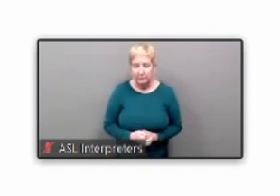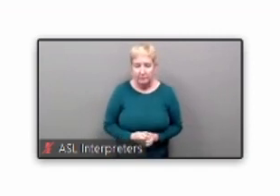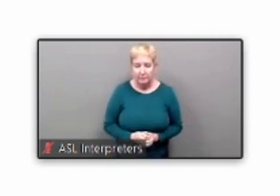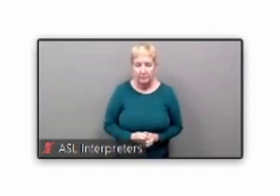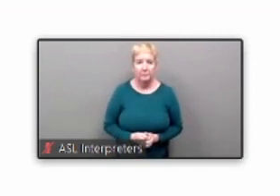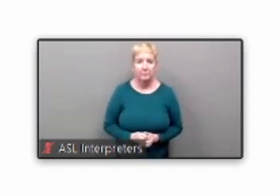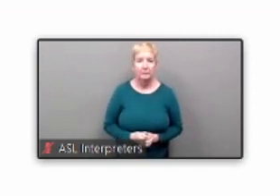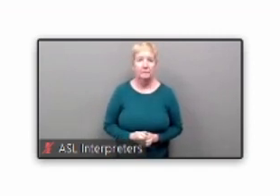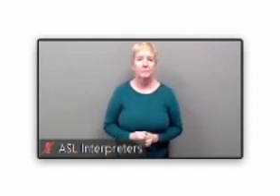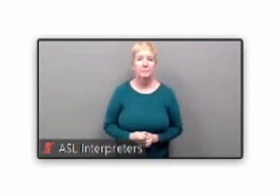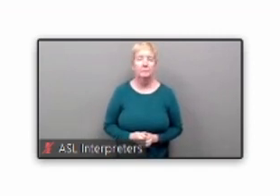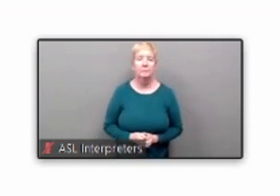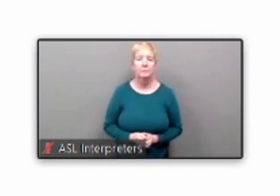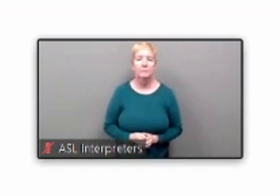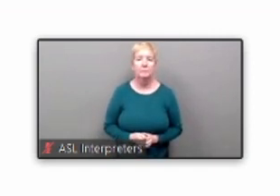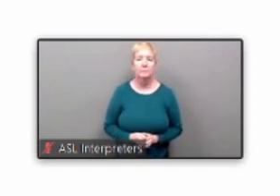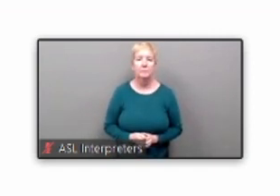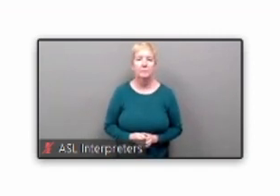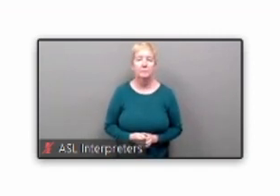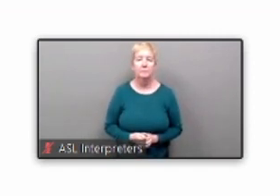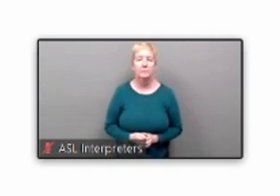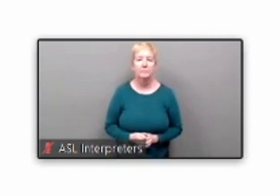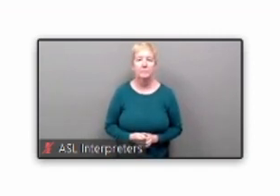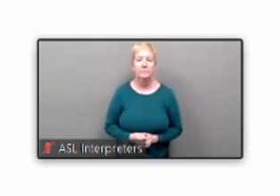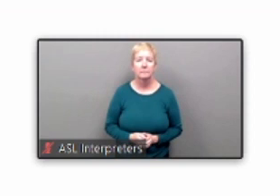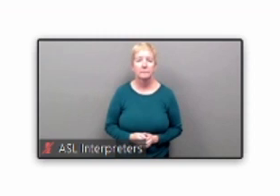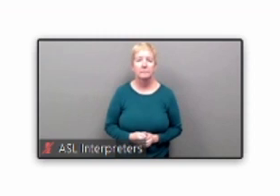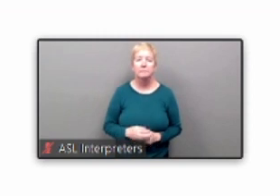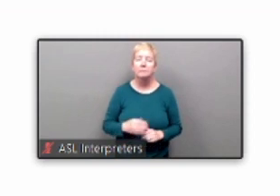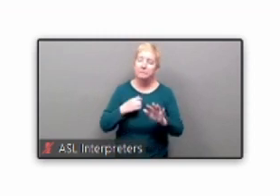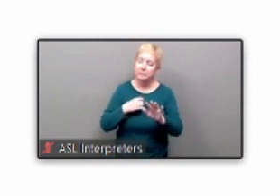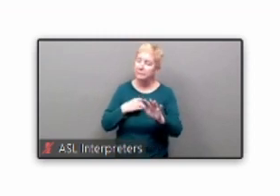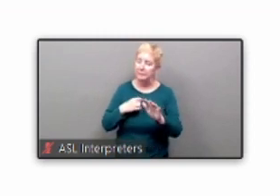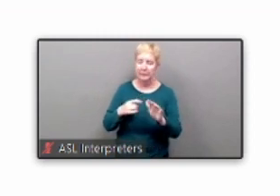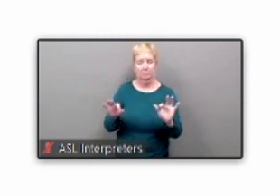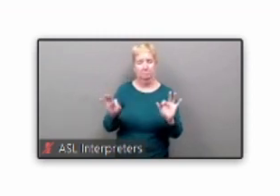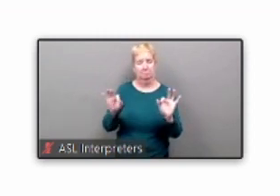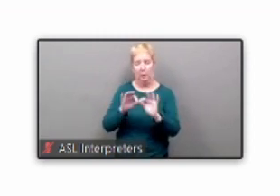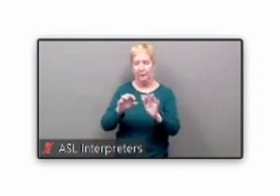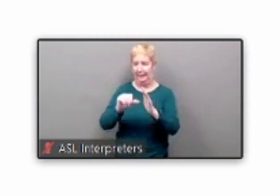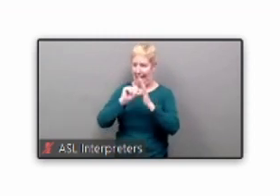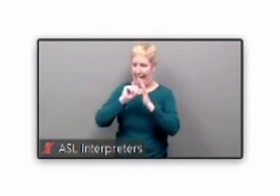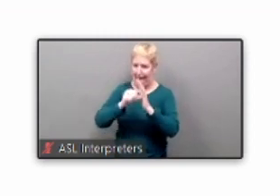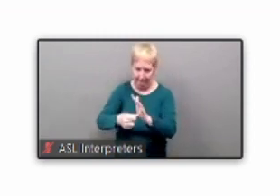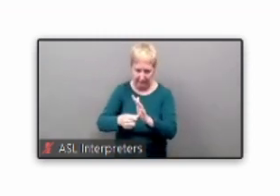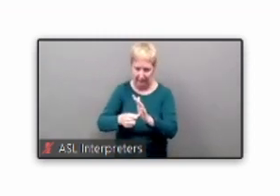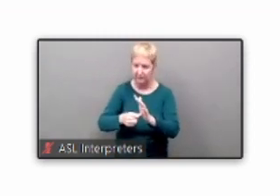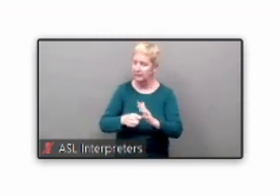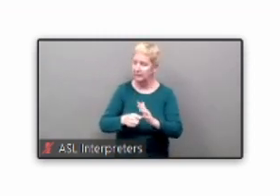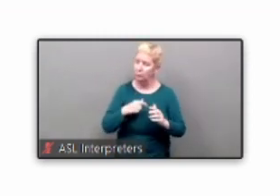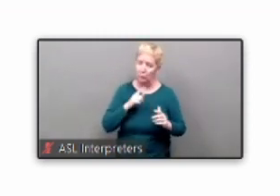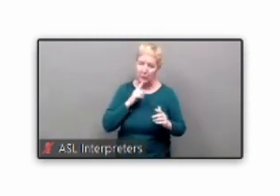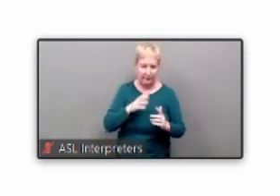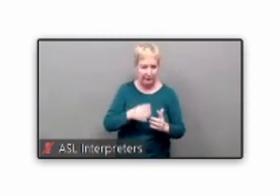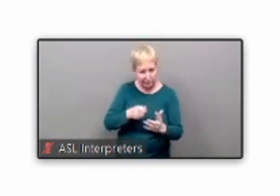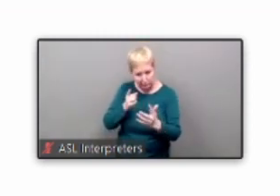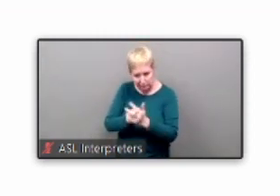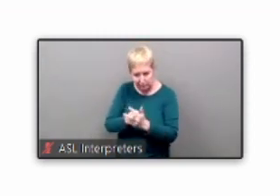So I think from my talk today, I really want to emphasize and make it extremely clear